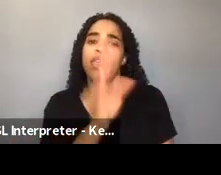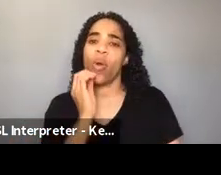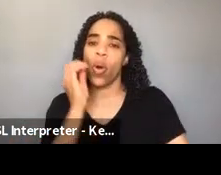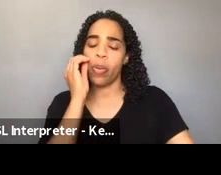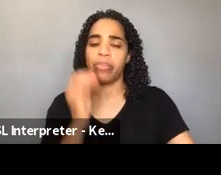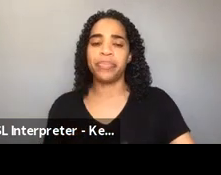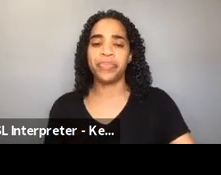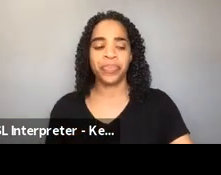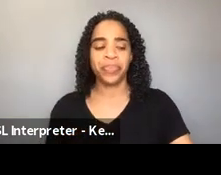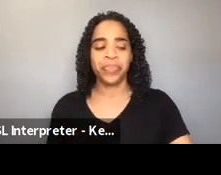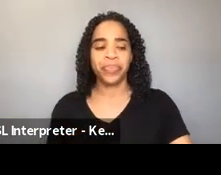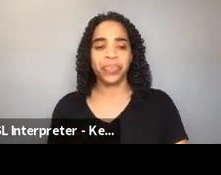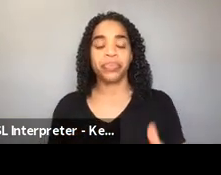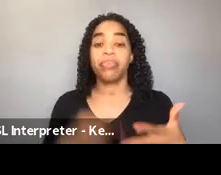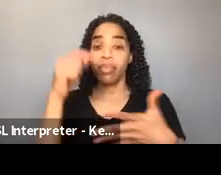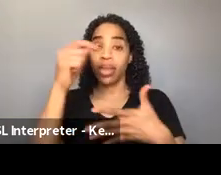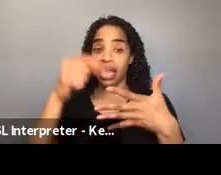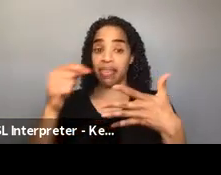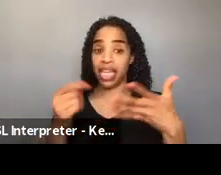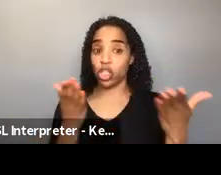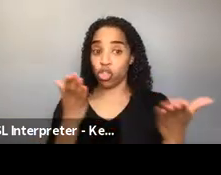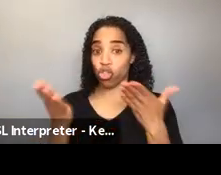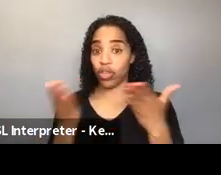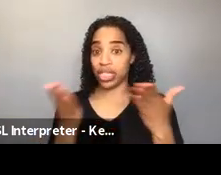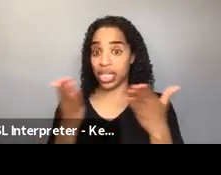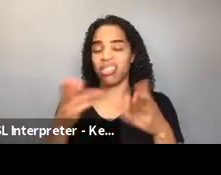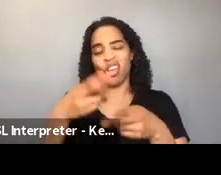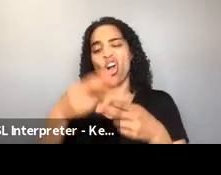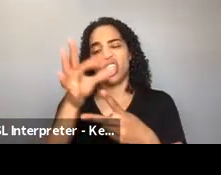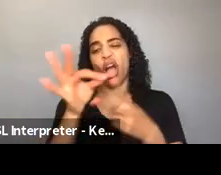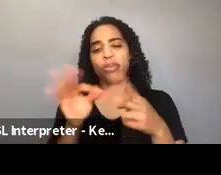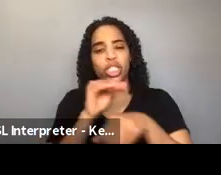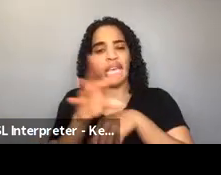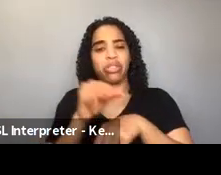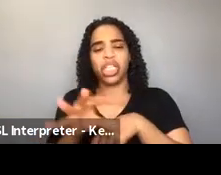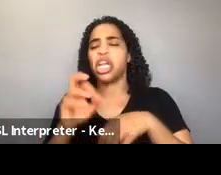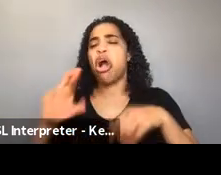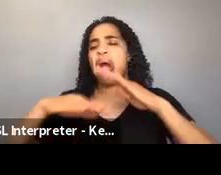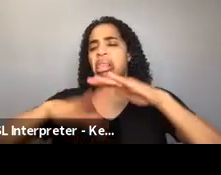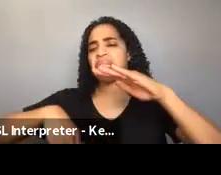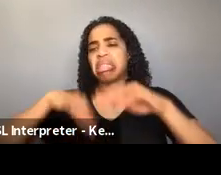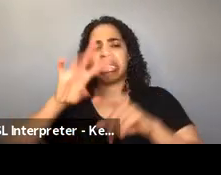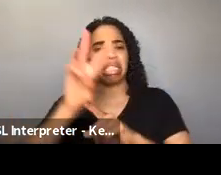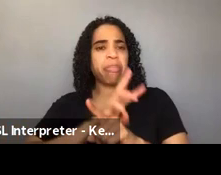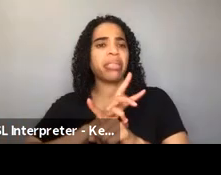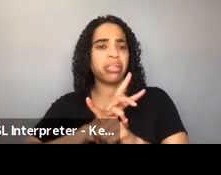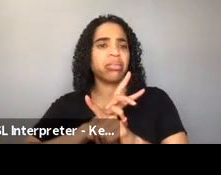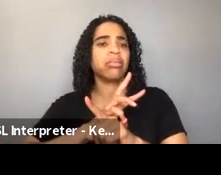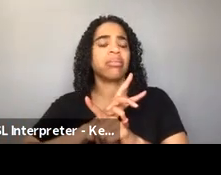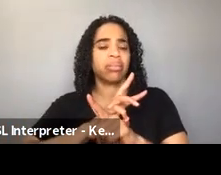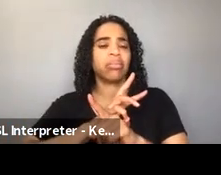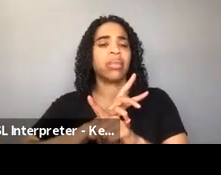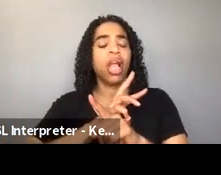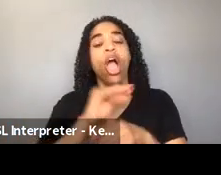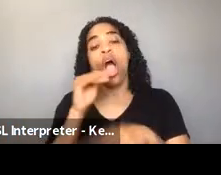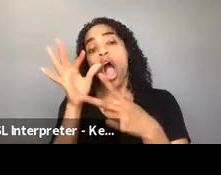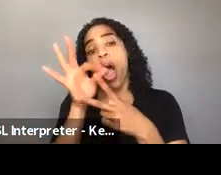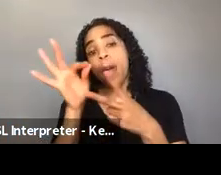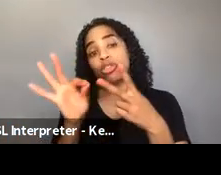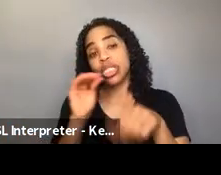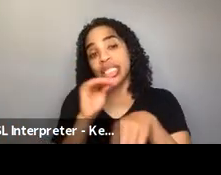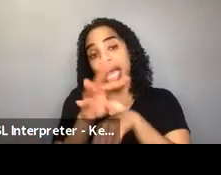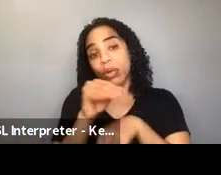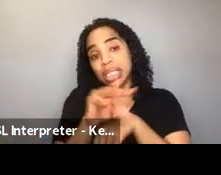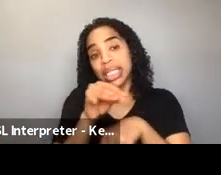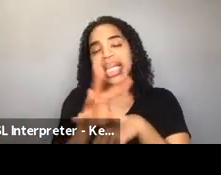These services, options counseling, are short-term, less than 6 months, Options counseling can be considered